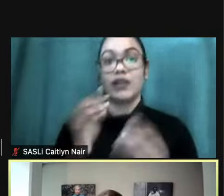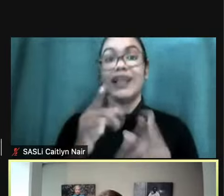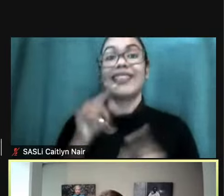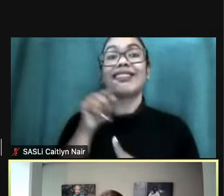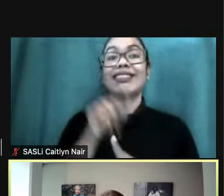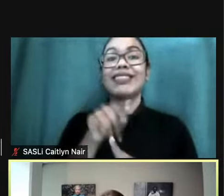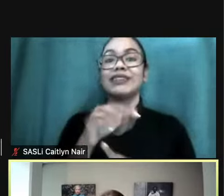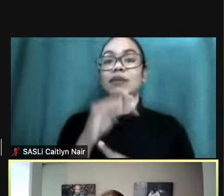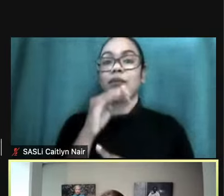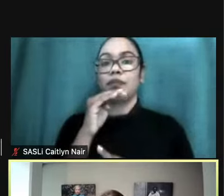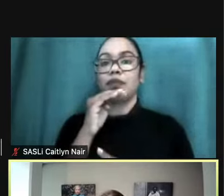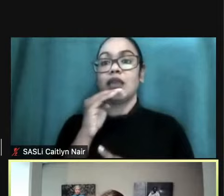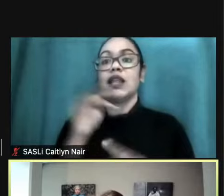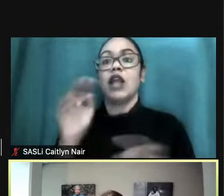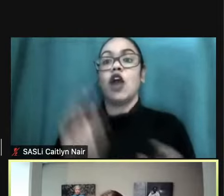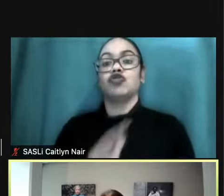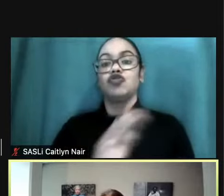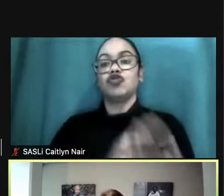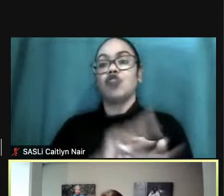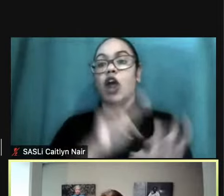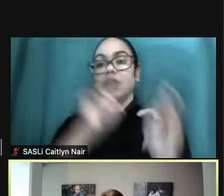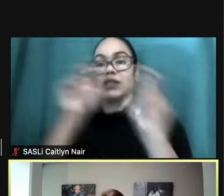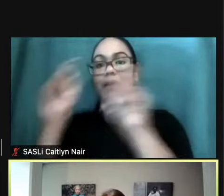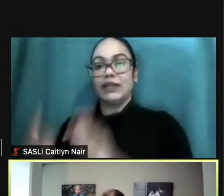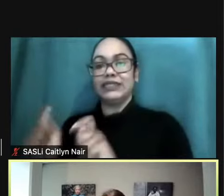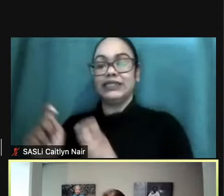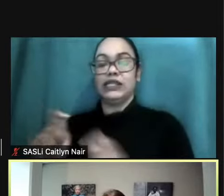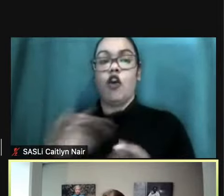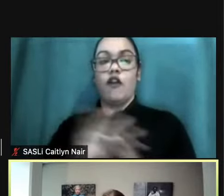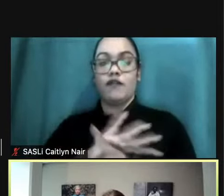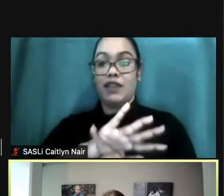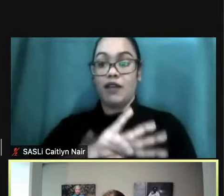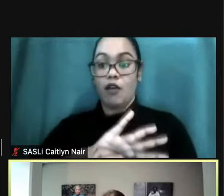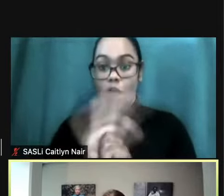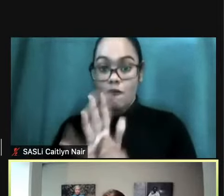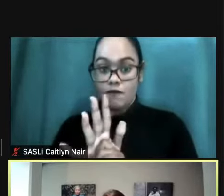evasion and transmissibility. Yeah. So the